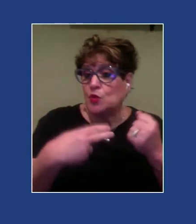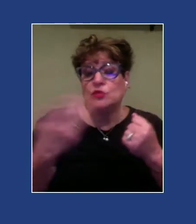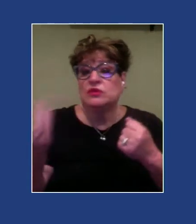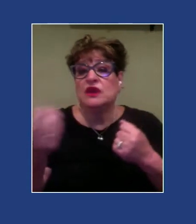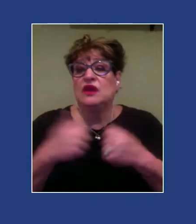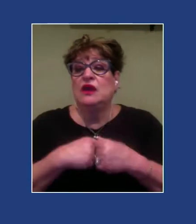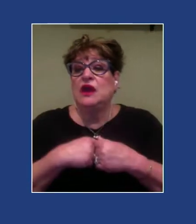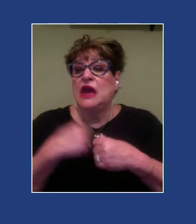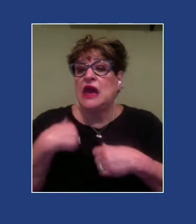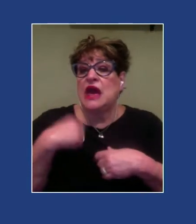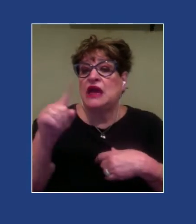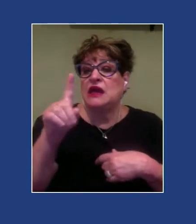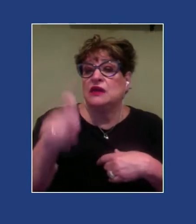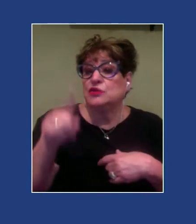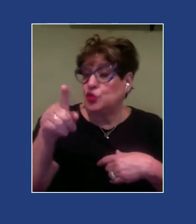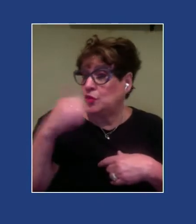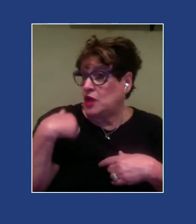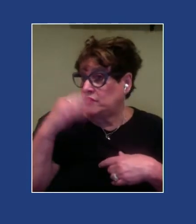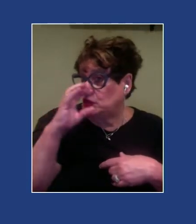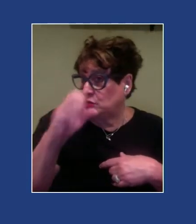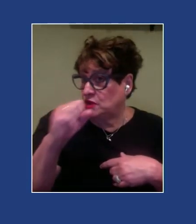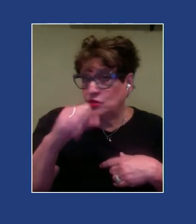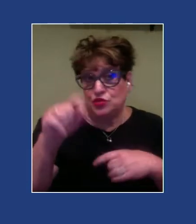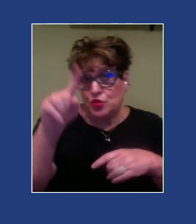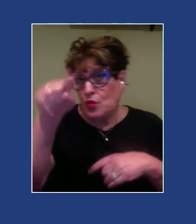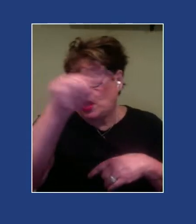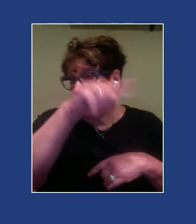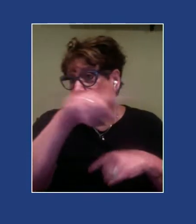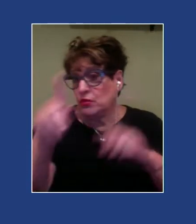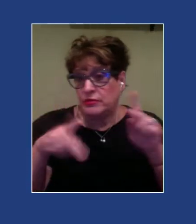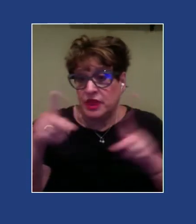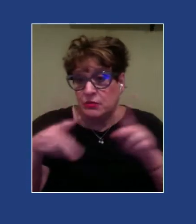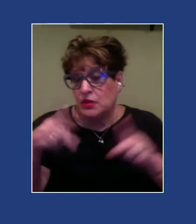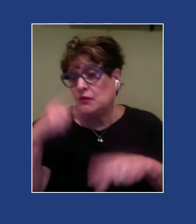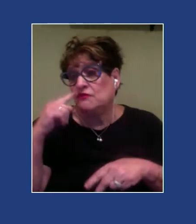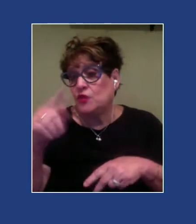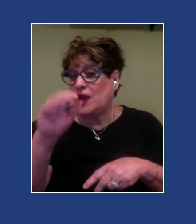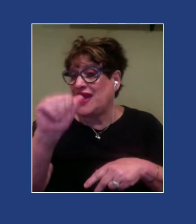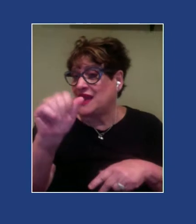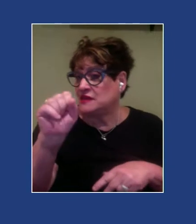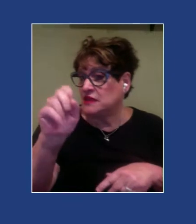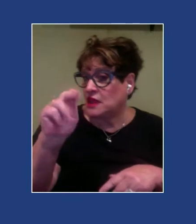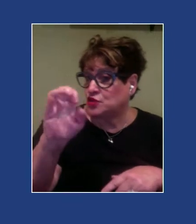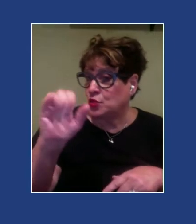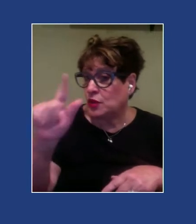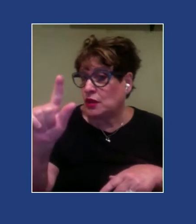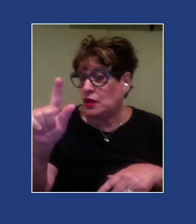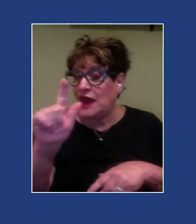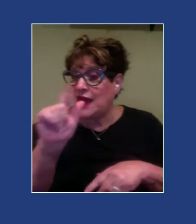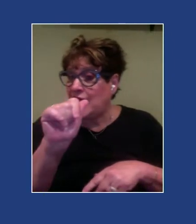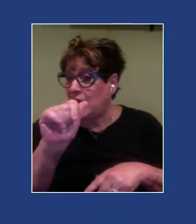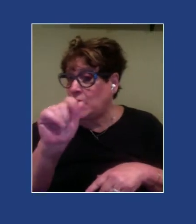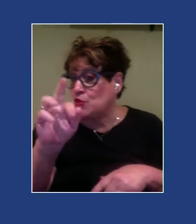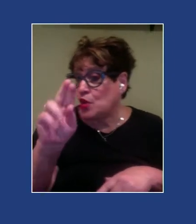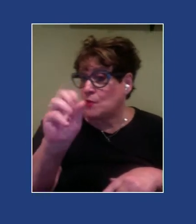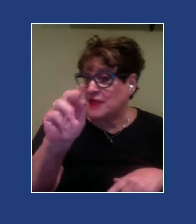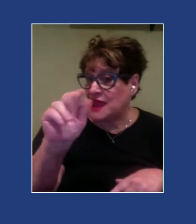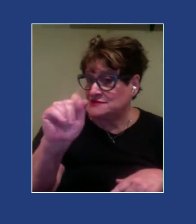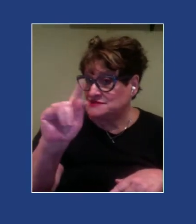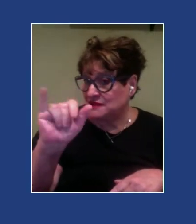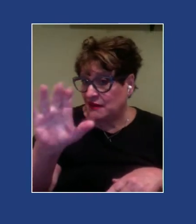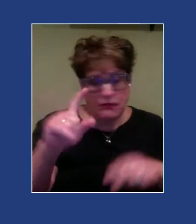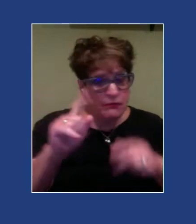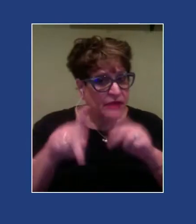ask, do you have attractions to other people, to make room for asexual and aromantic people? The person says yes, then we would ask,